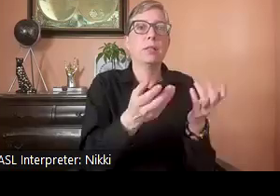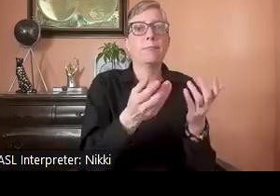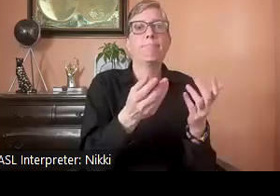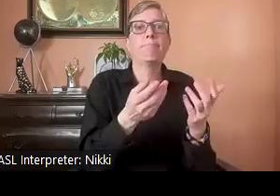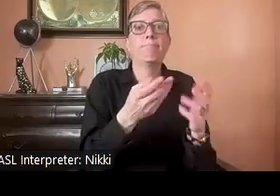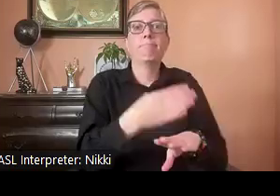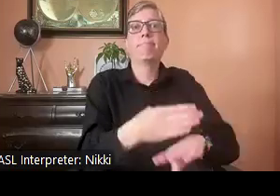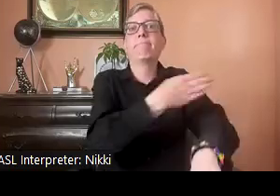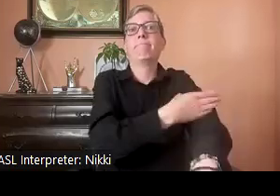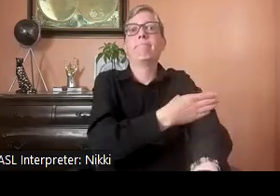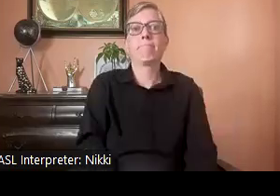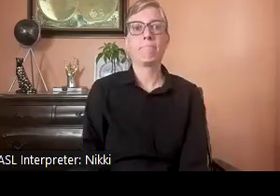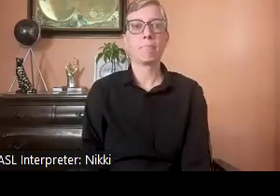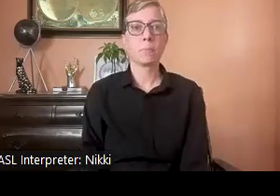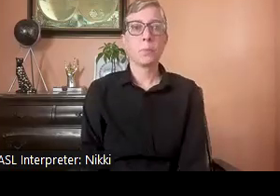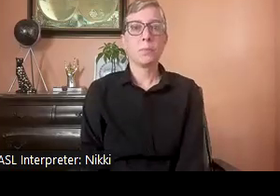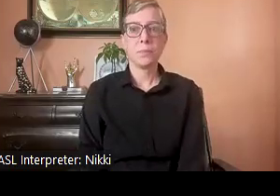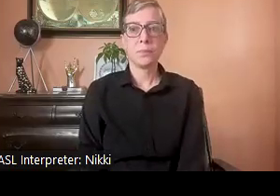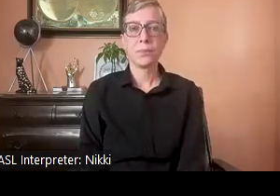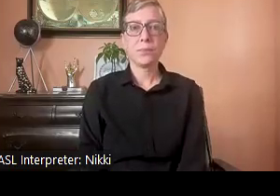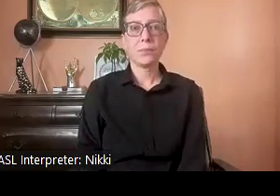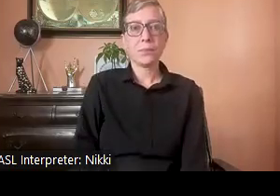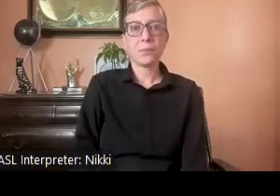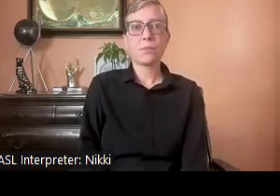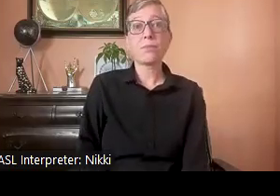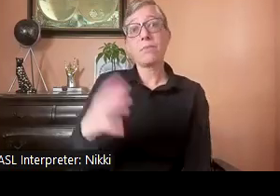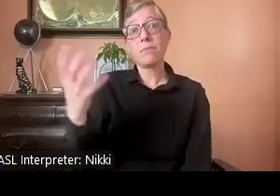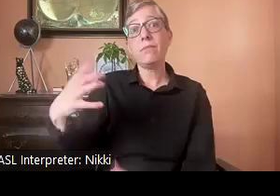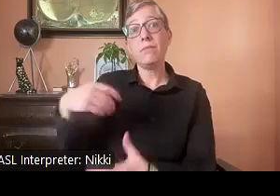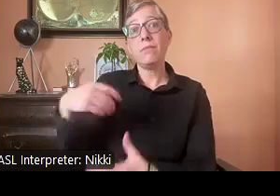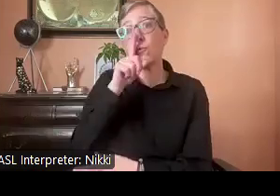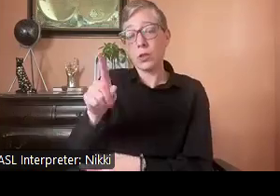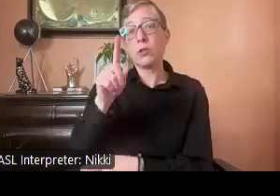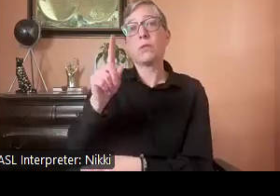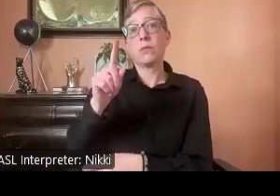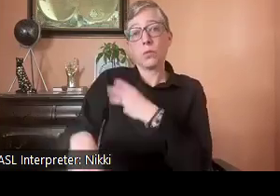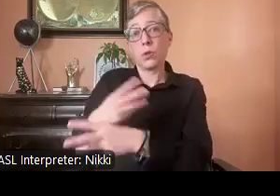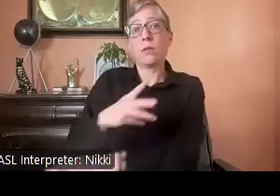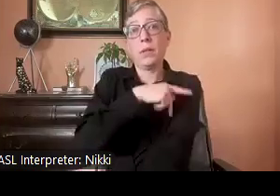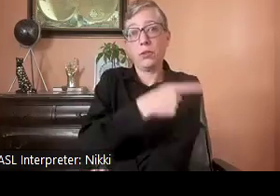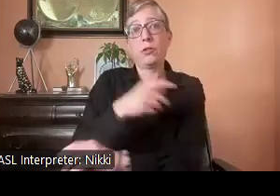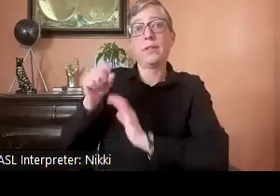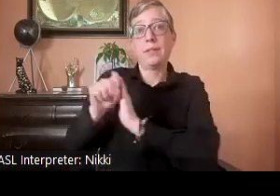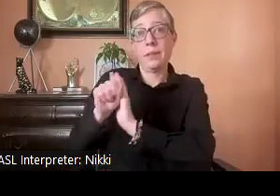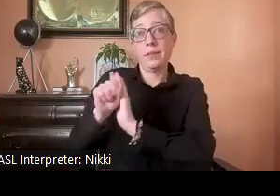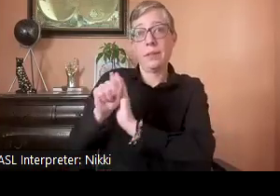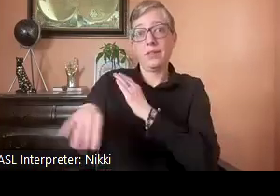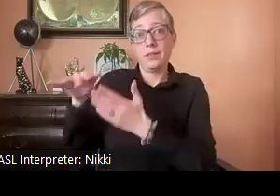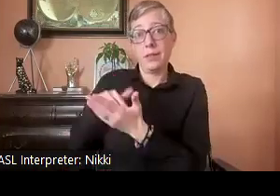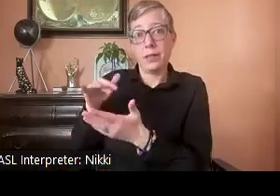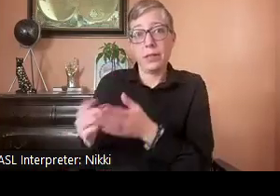So, a couple of things: including real-world patient samples and studies, design interventions for primary